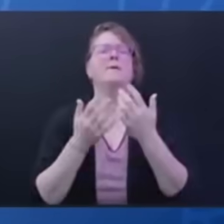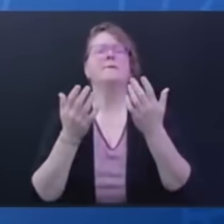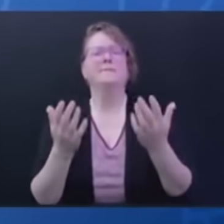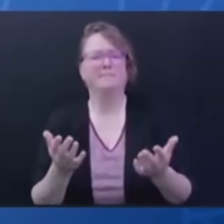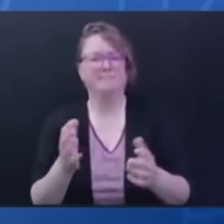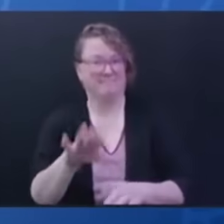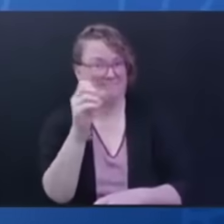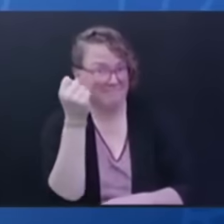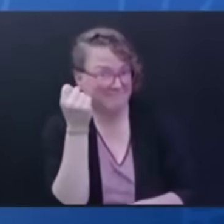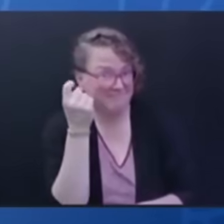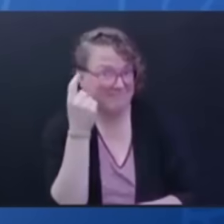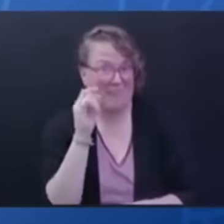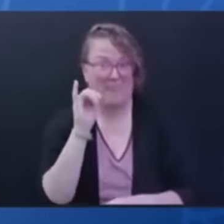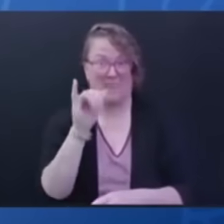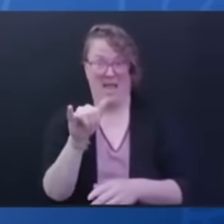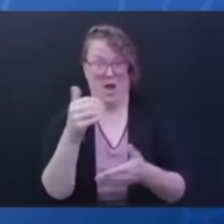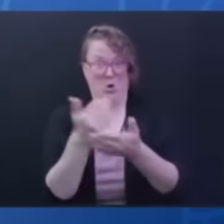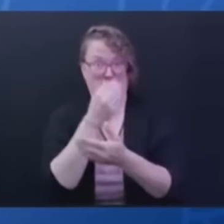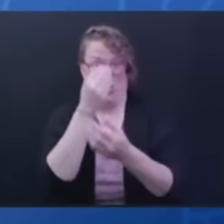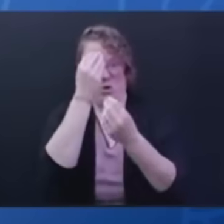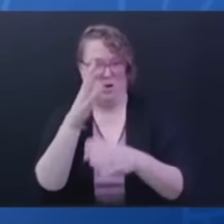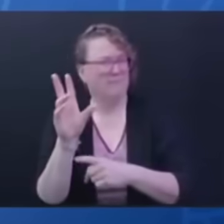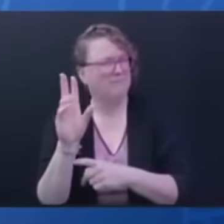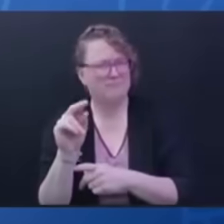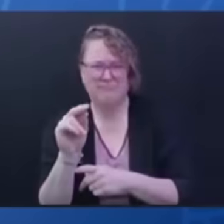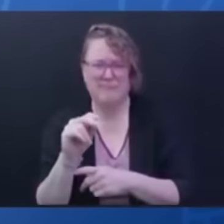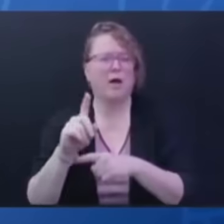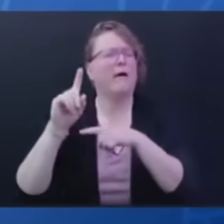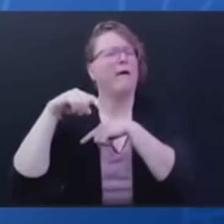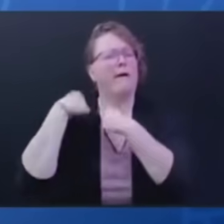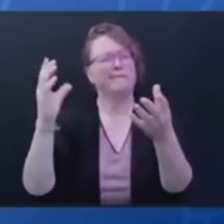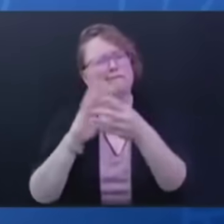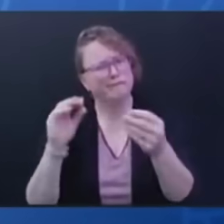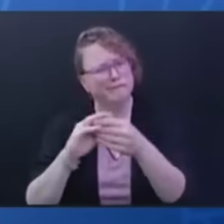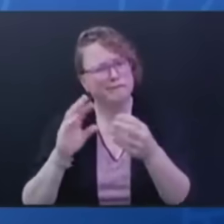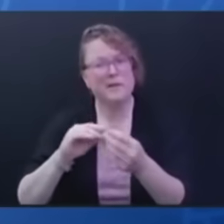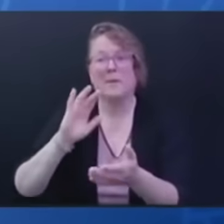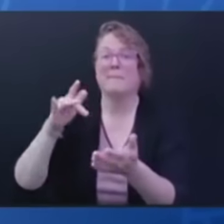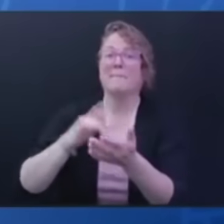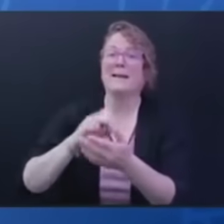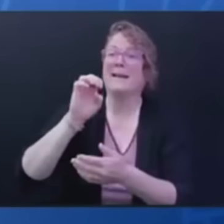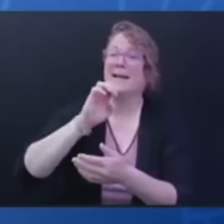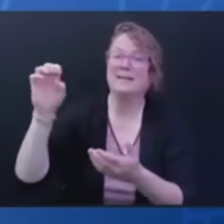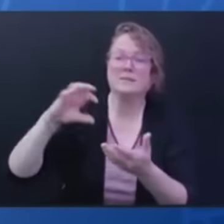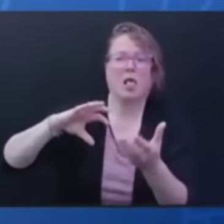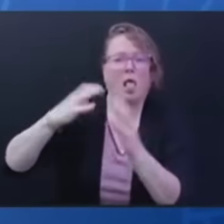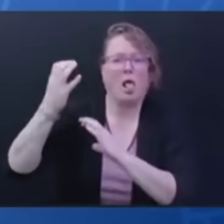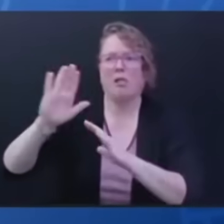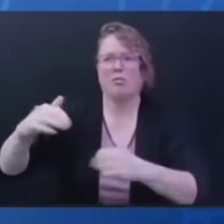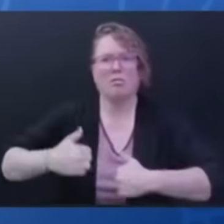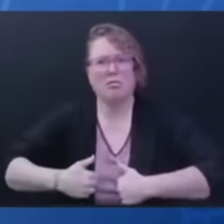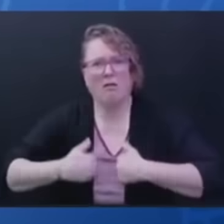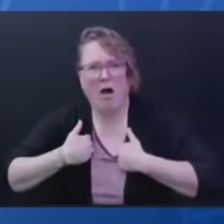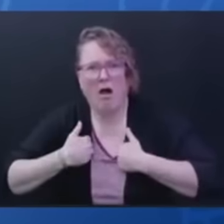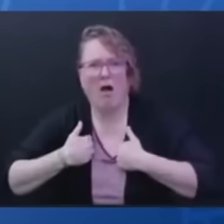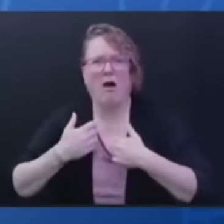the dynamic that we've seen in the Middle East disrupting lives. And clearly, what happened in Kashmir is awful,